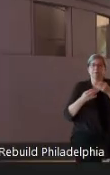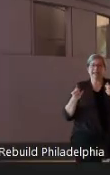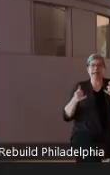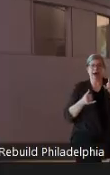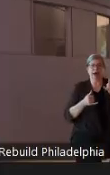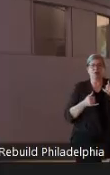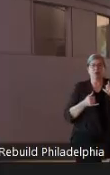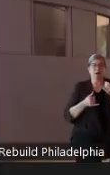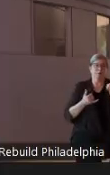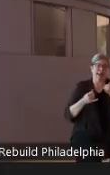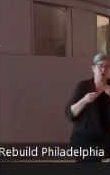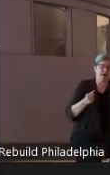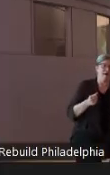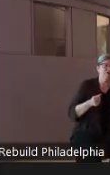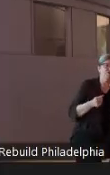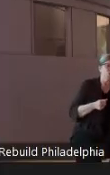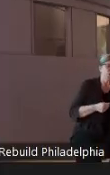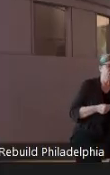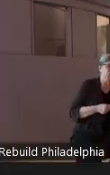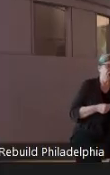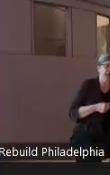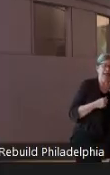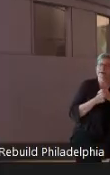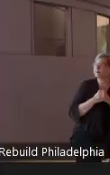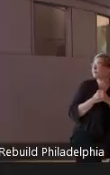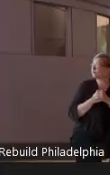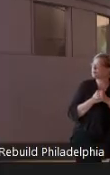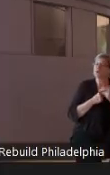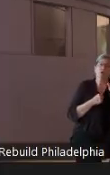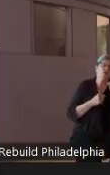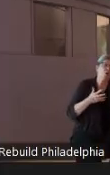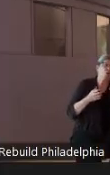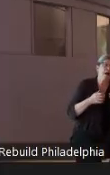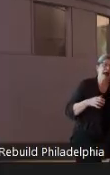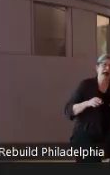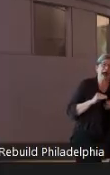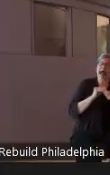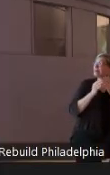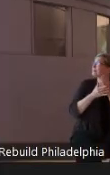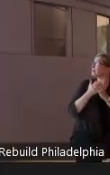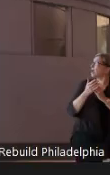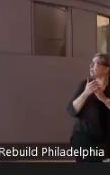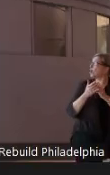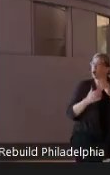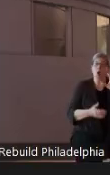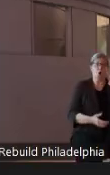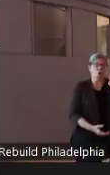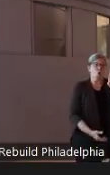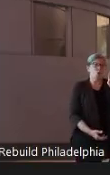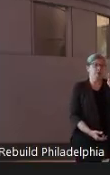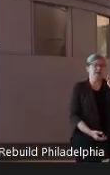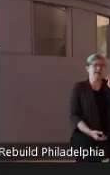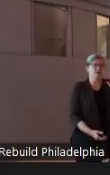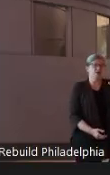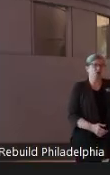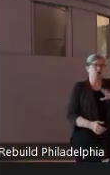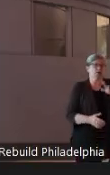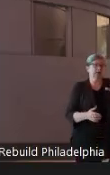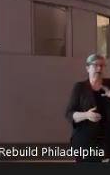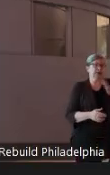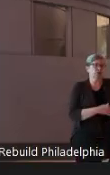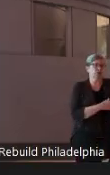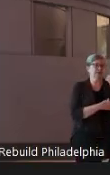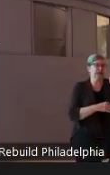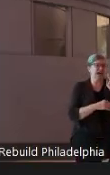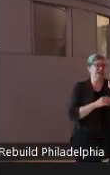other locations. We're also hoping to add some ornamental trees. So that would be small flowering trees, just to add